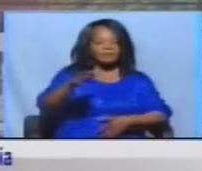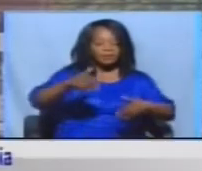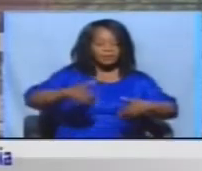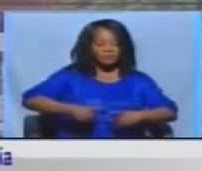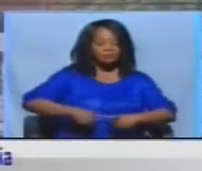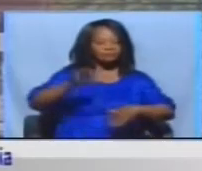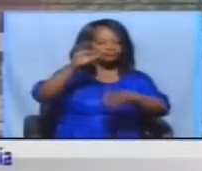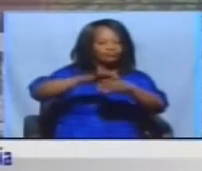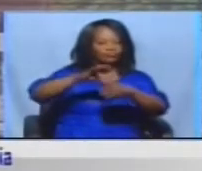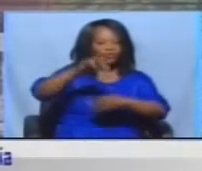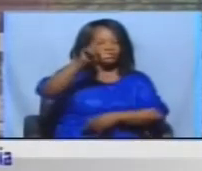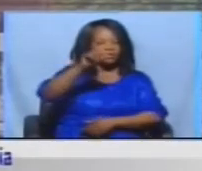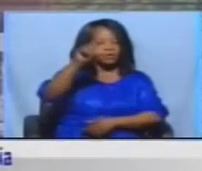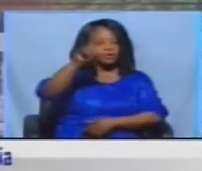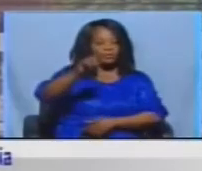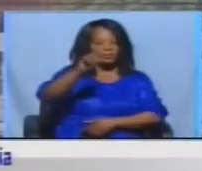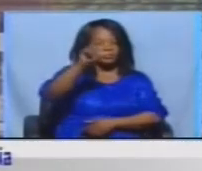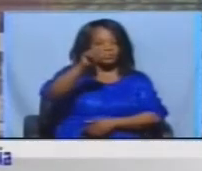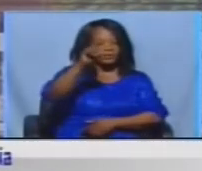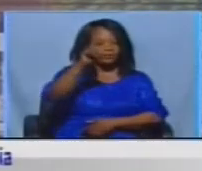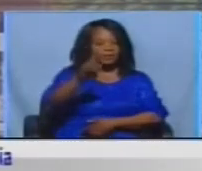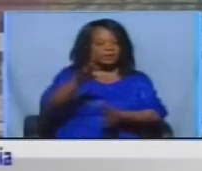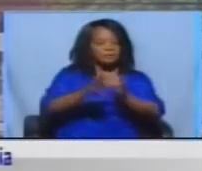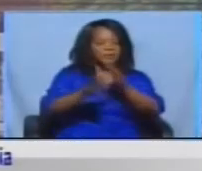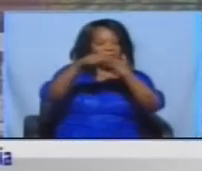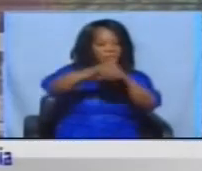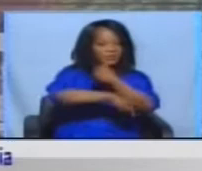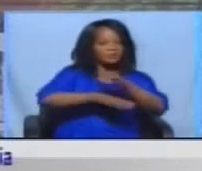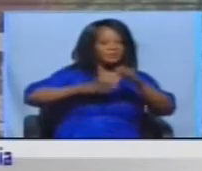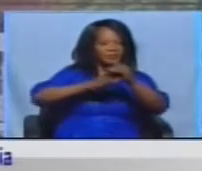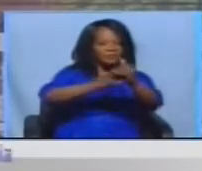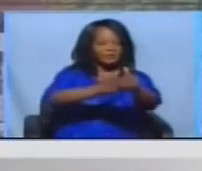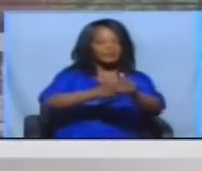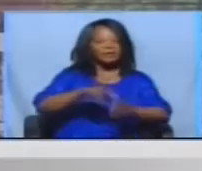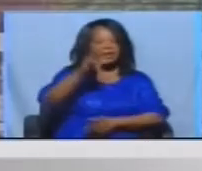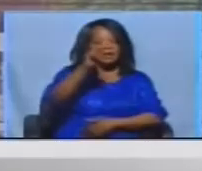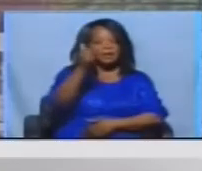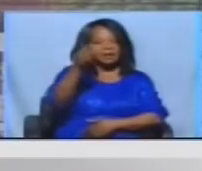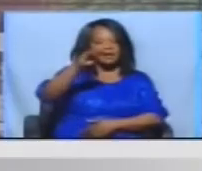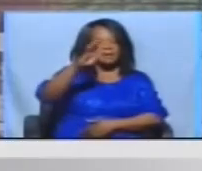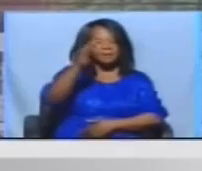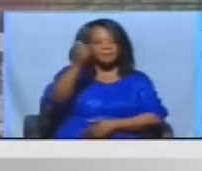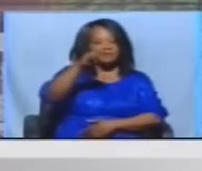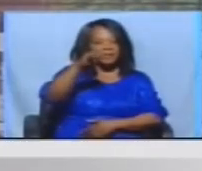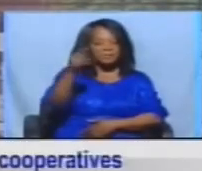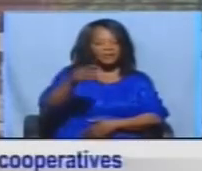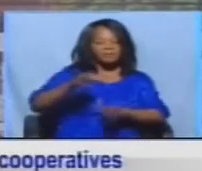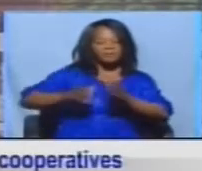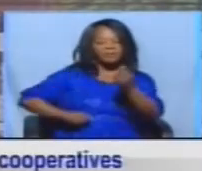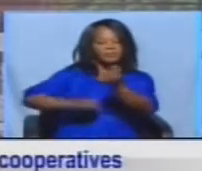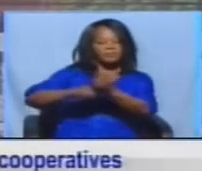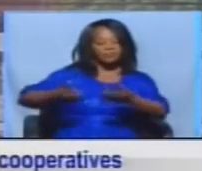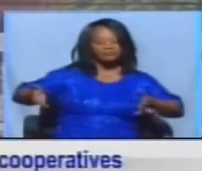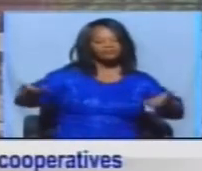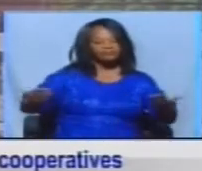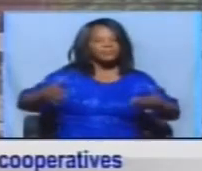2021 elections with President Lungu as the party's candidate. Mr. Kamba has since called for unity in the party, saying it is